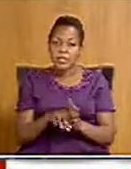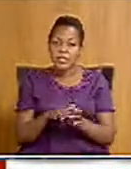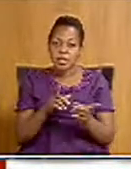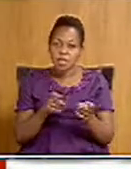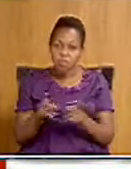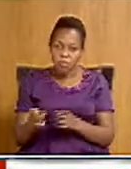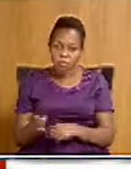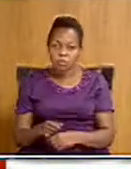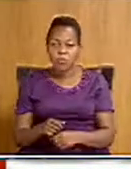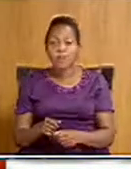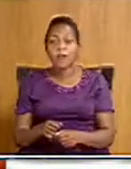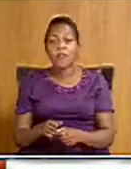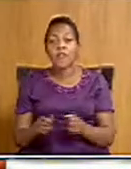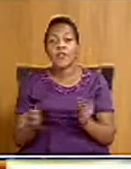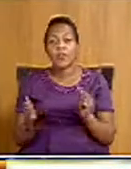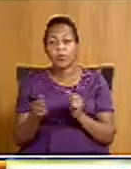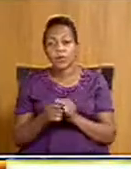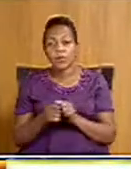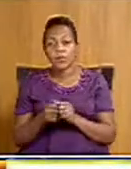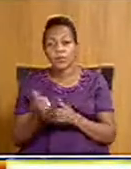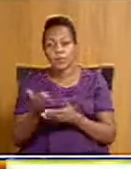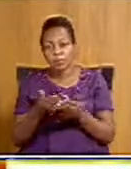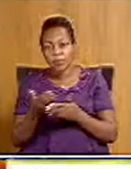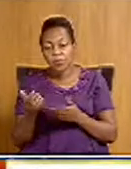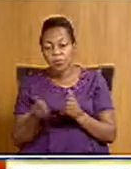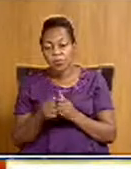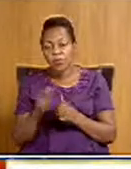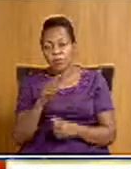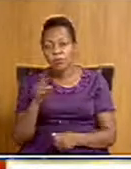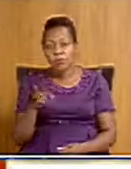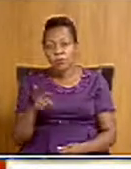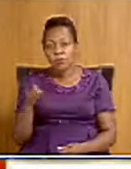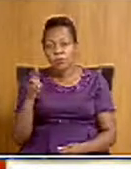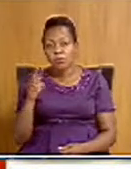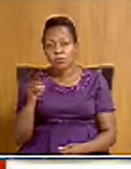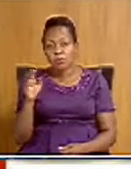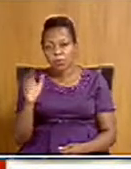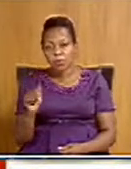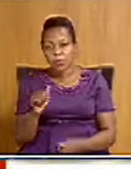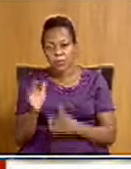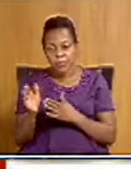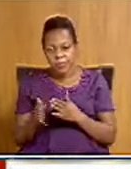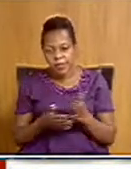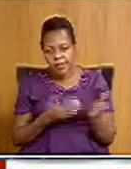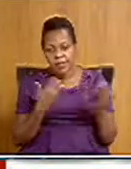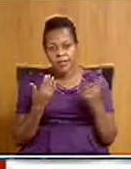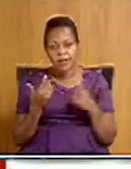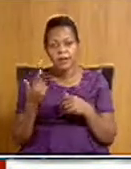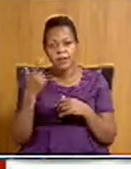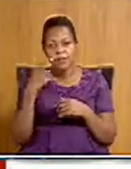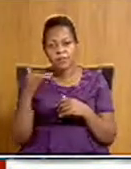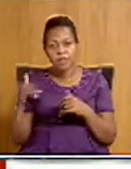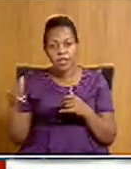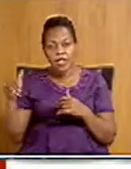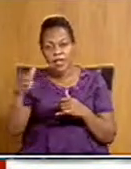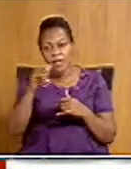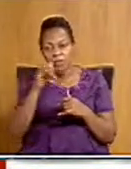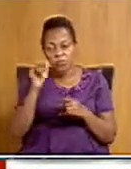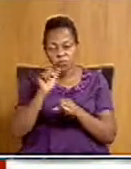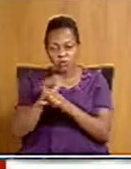With H.E. Jacob Zuma, we had to work out a solution for the aircrafts and cruise